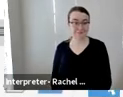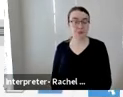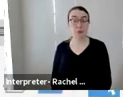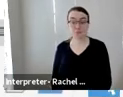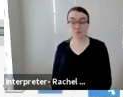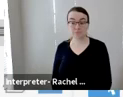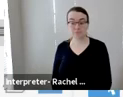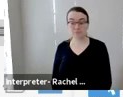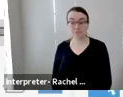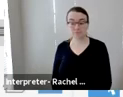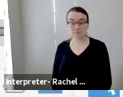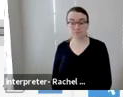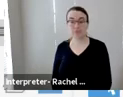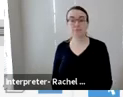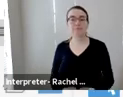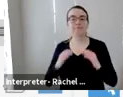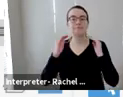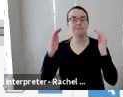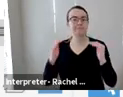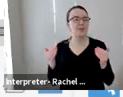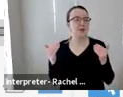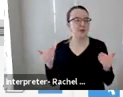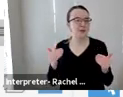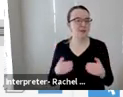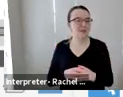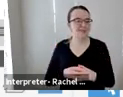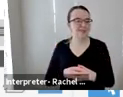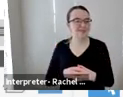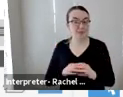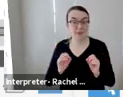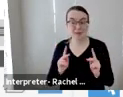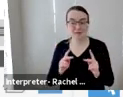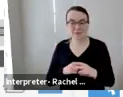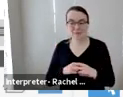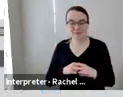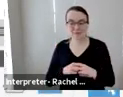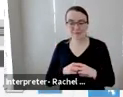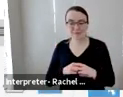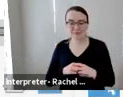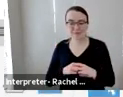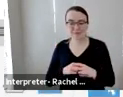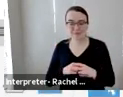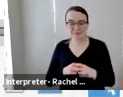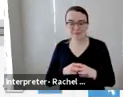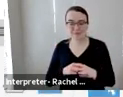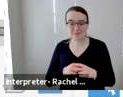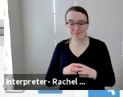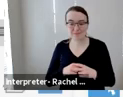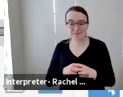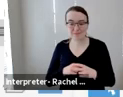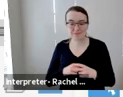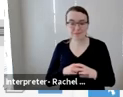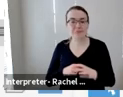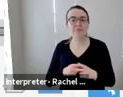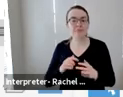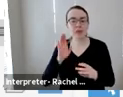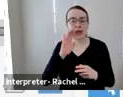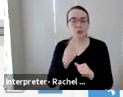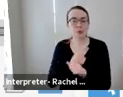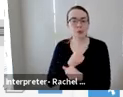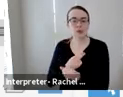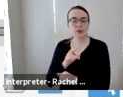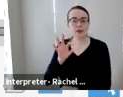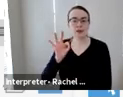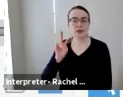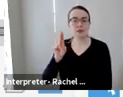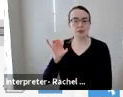Okay. Let's go for it, right? Okay. So I'm going to use Fusion here.